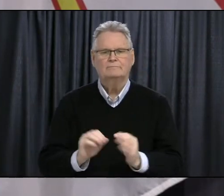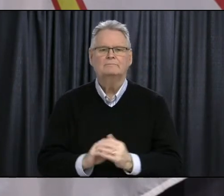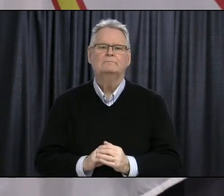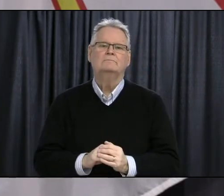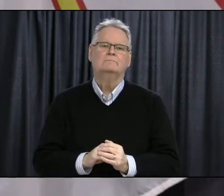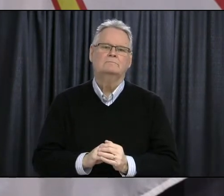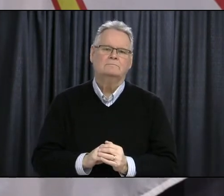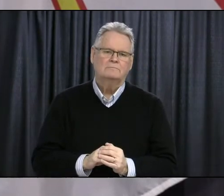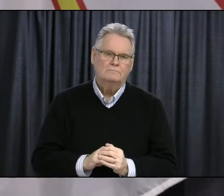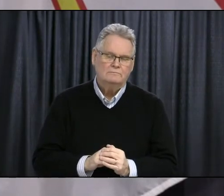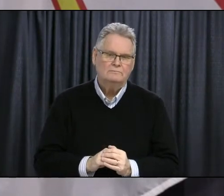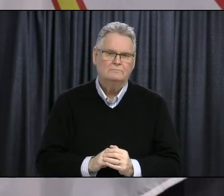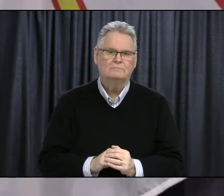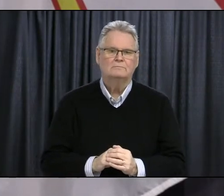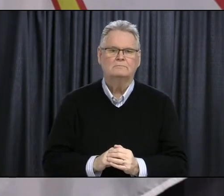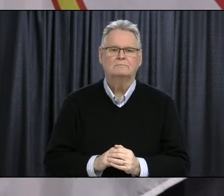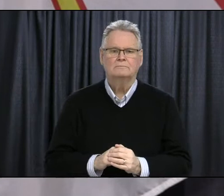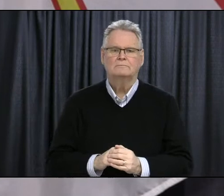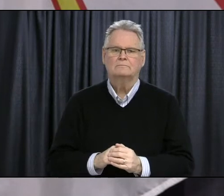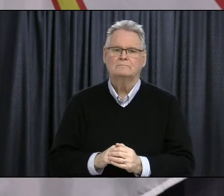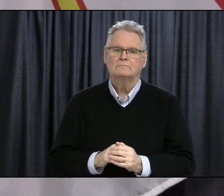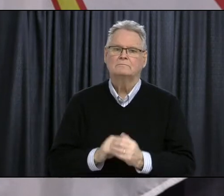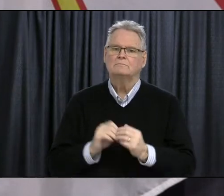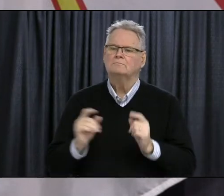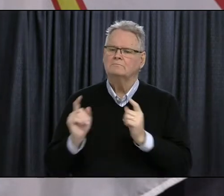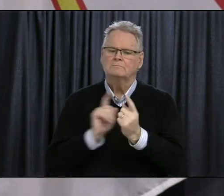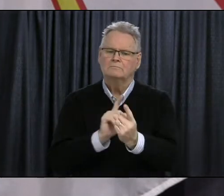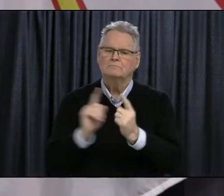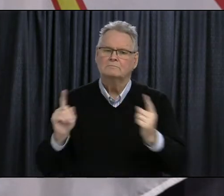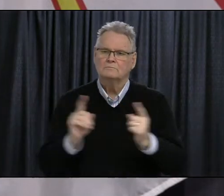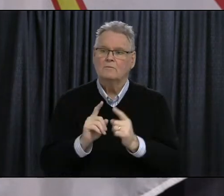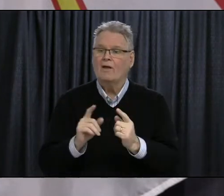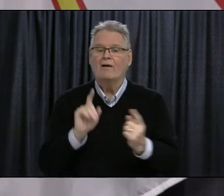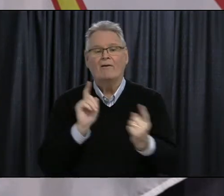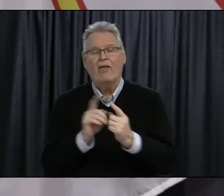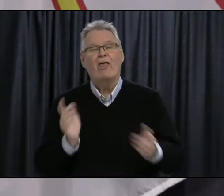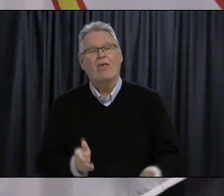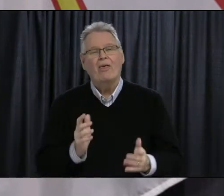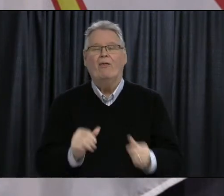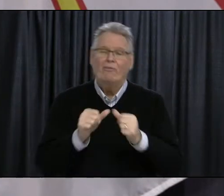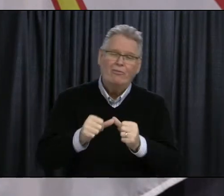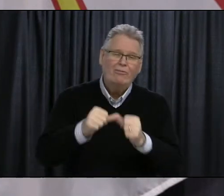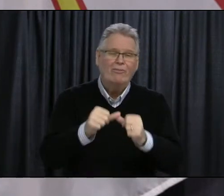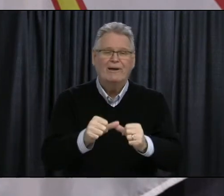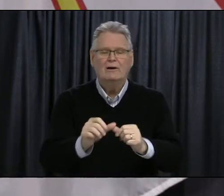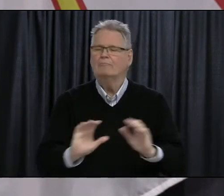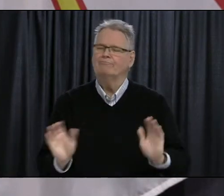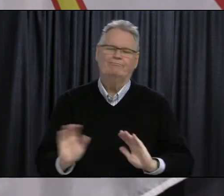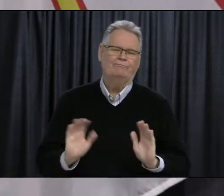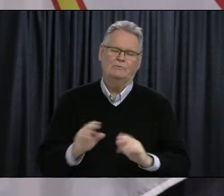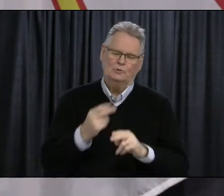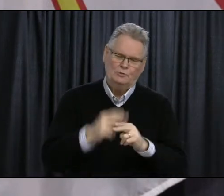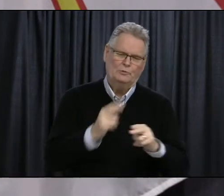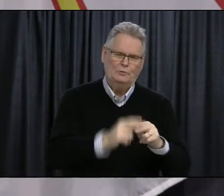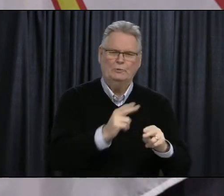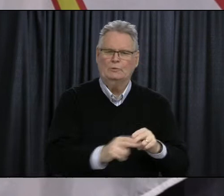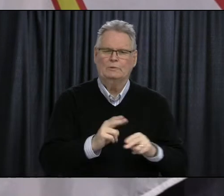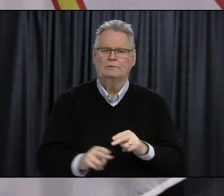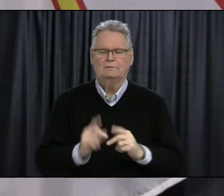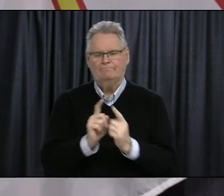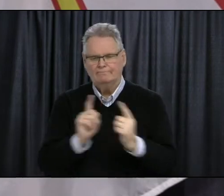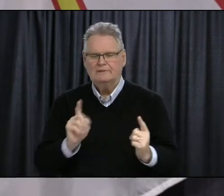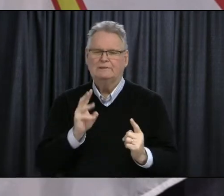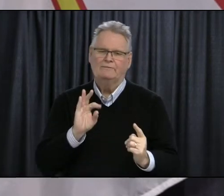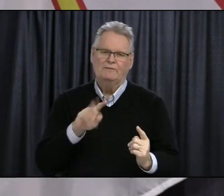close interaction is. It is defined, once again, by people, space, time, and place. Where we find ourselves